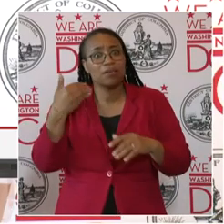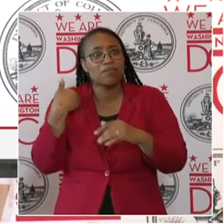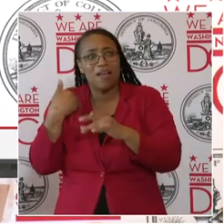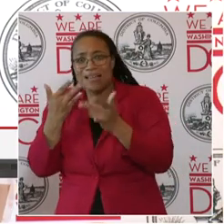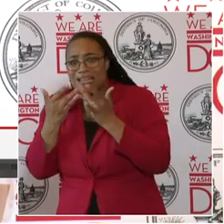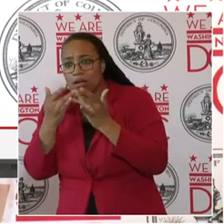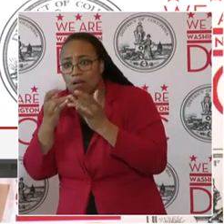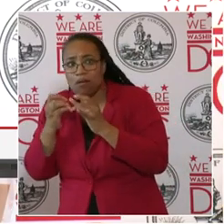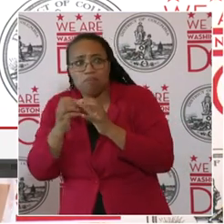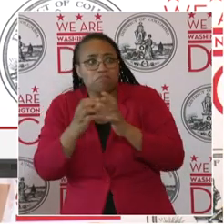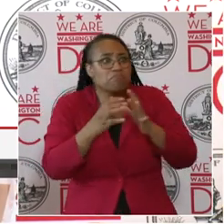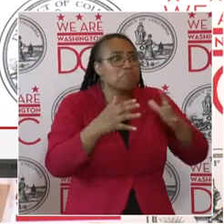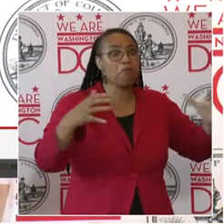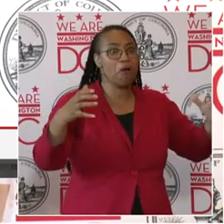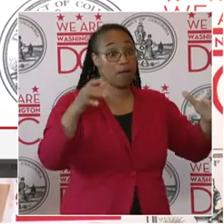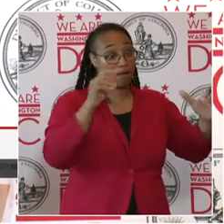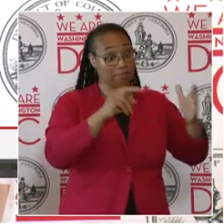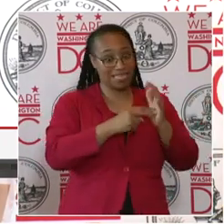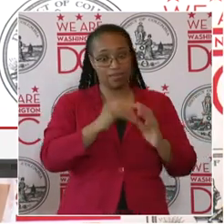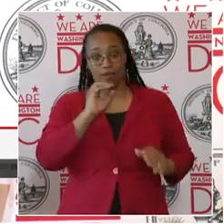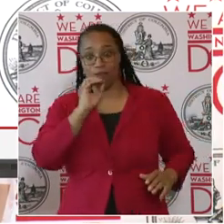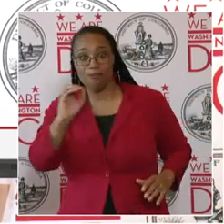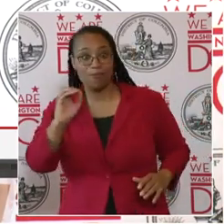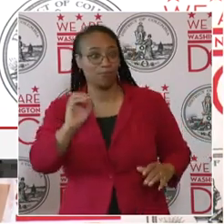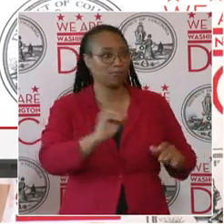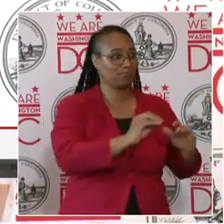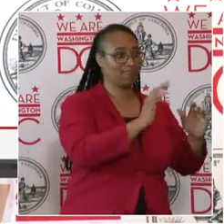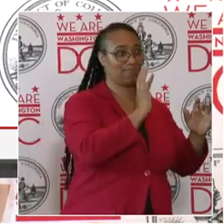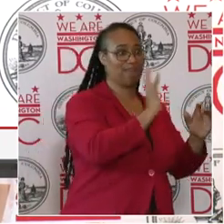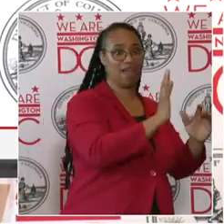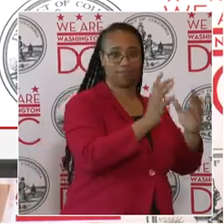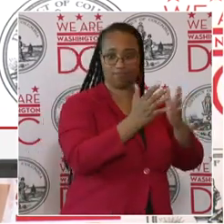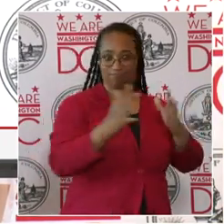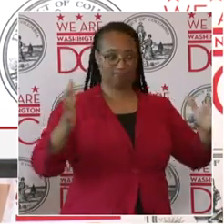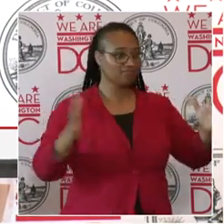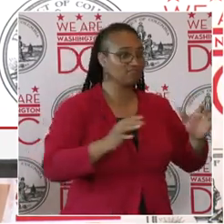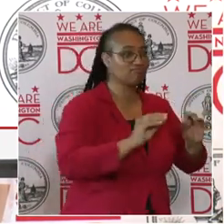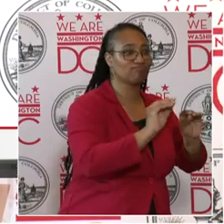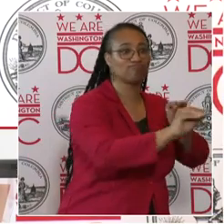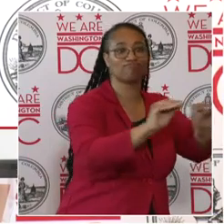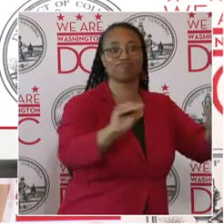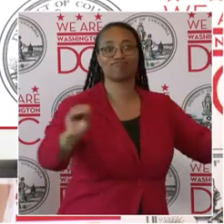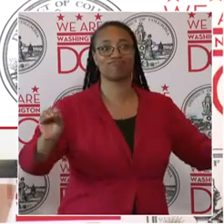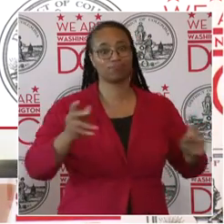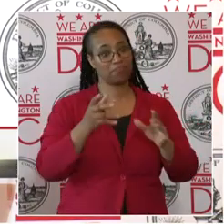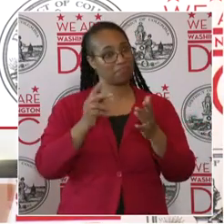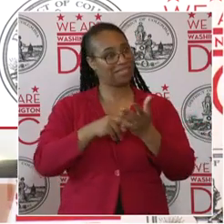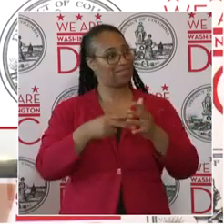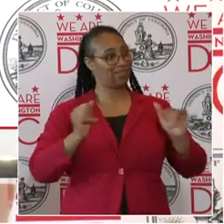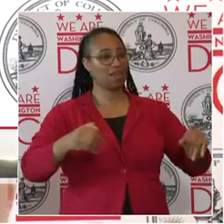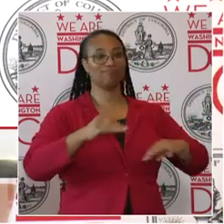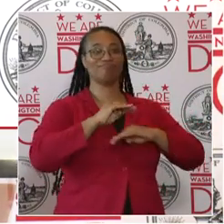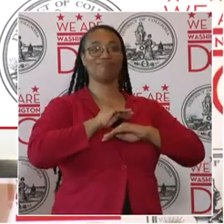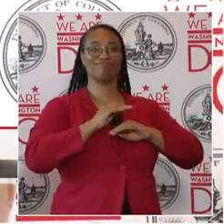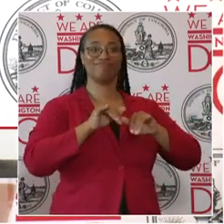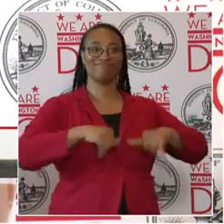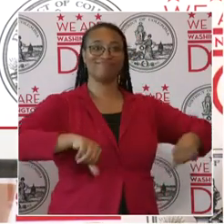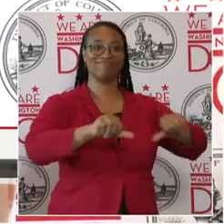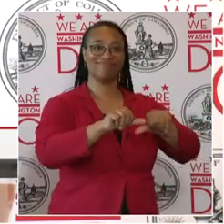6 qualify for subsidized child care. We also know that middle income families still qualify